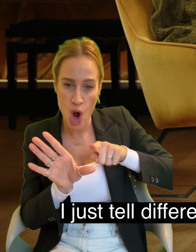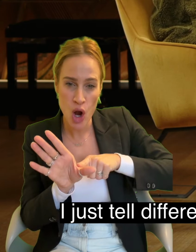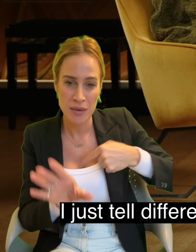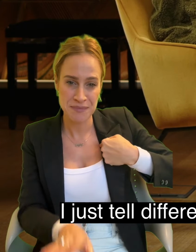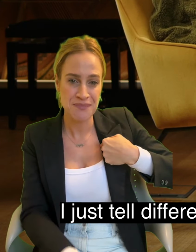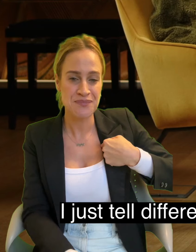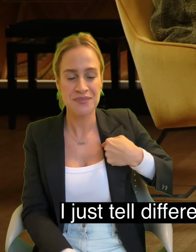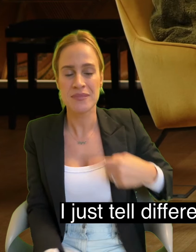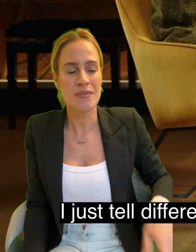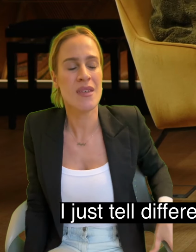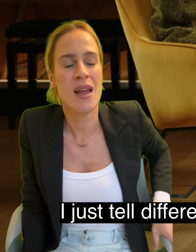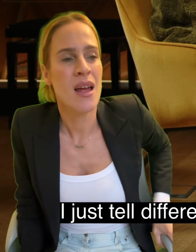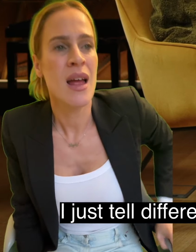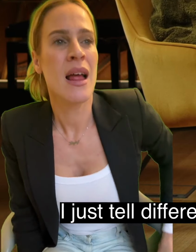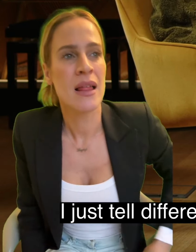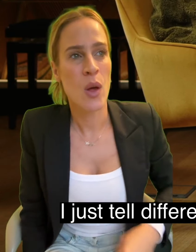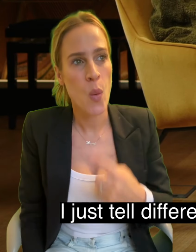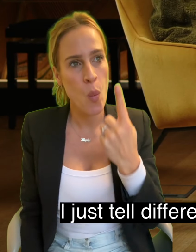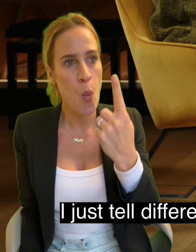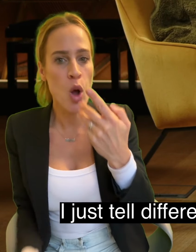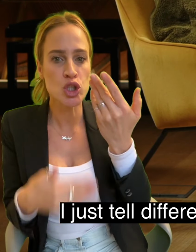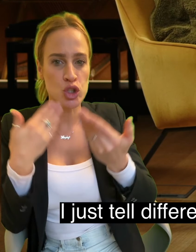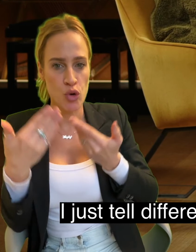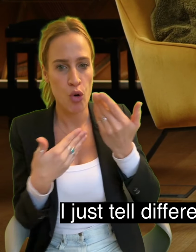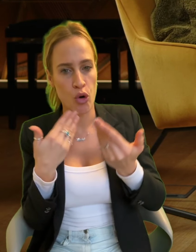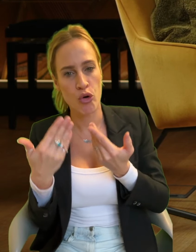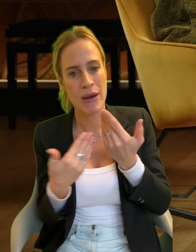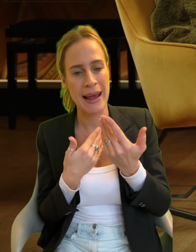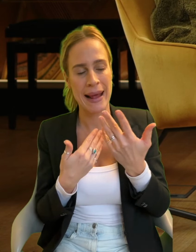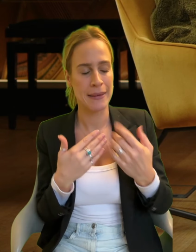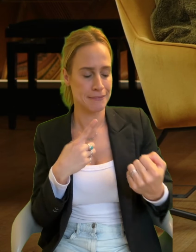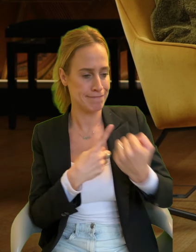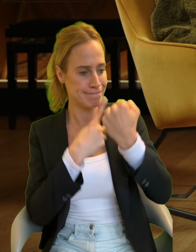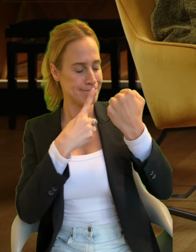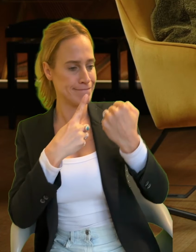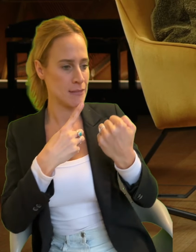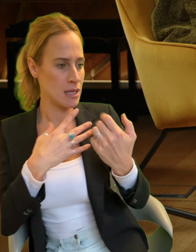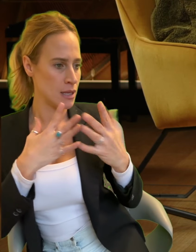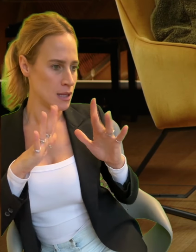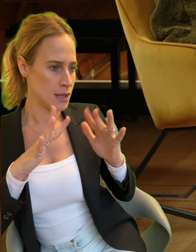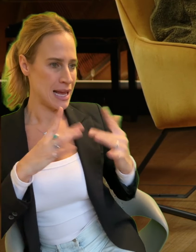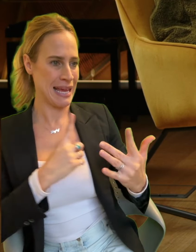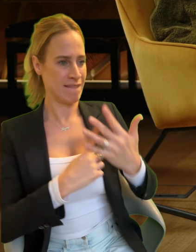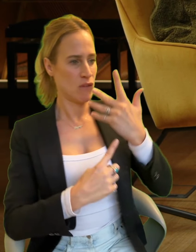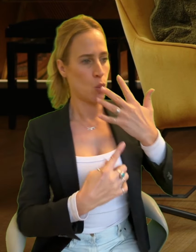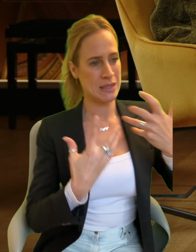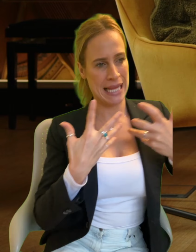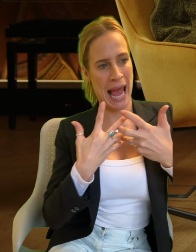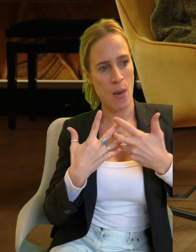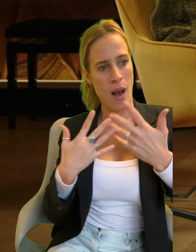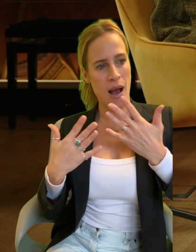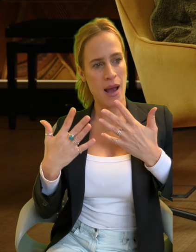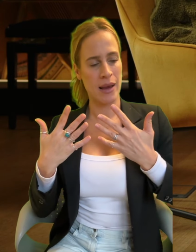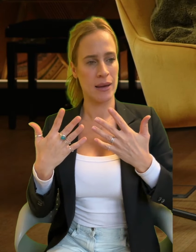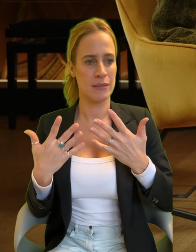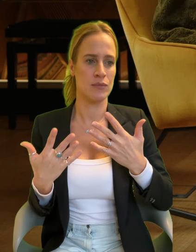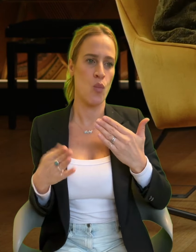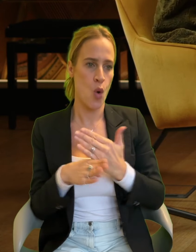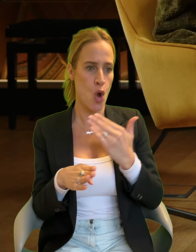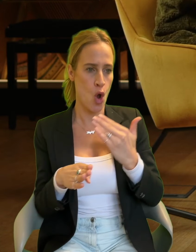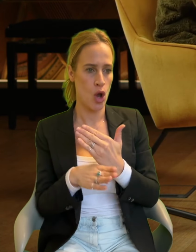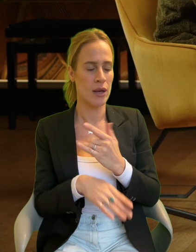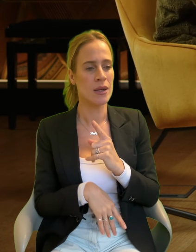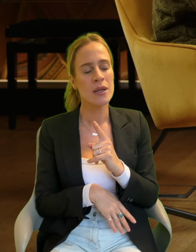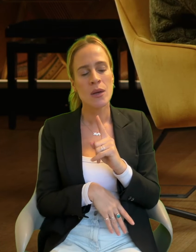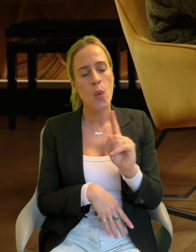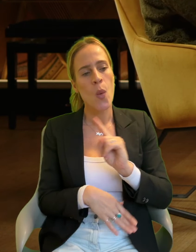centre. I'll just tell different stories, but one of the main things that happened to me that kind of influenced the way I am, and it was something that